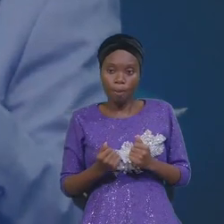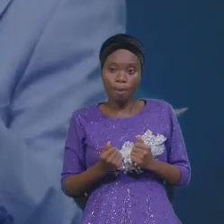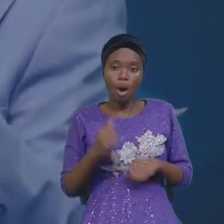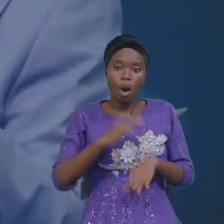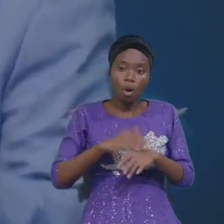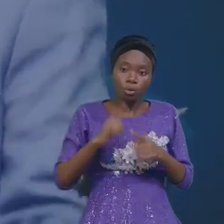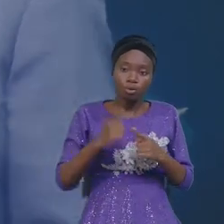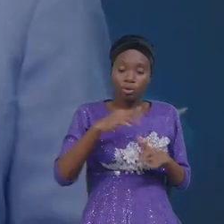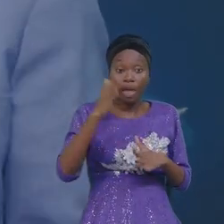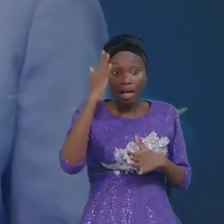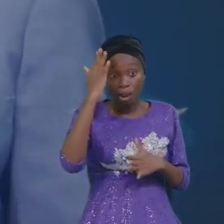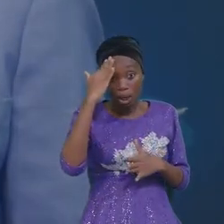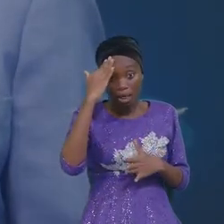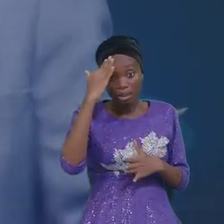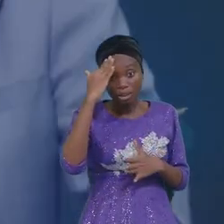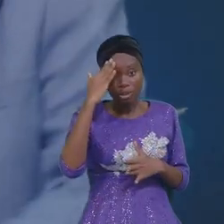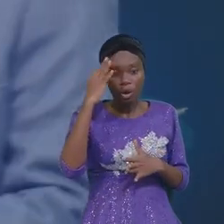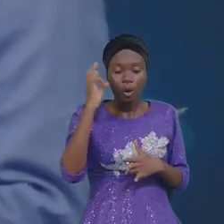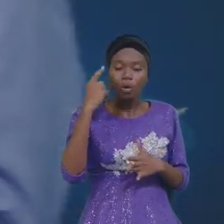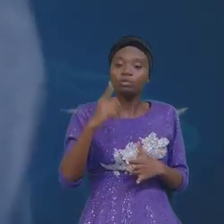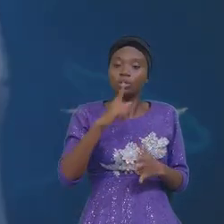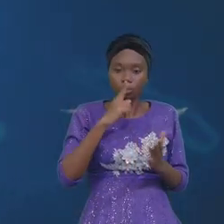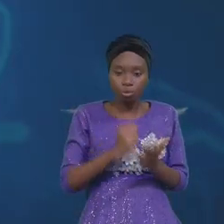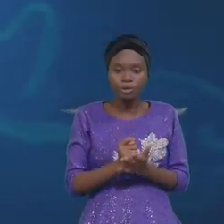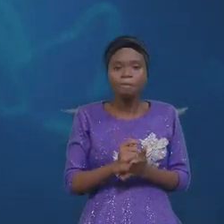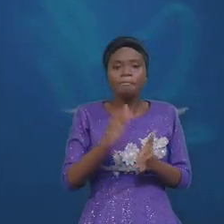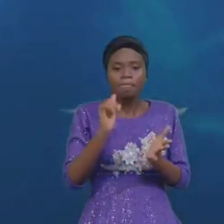the knowledge of the truth. That's